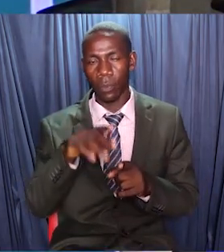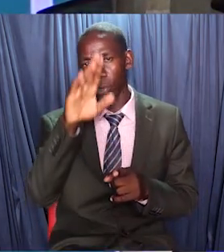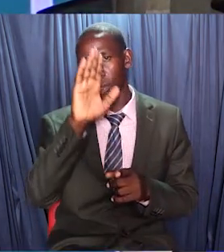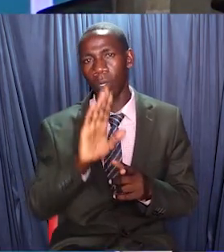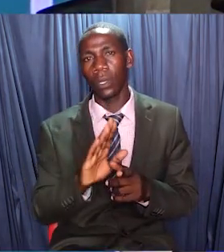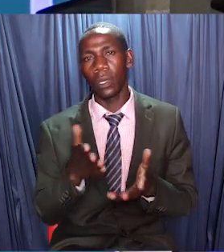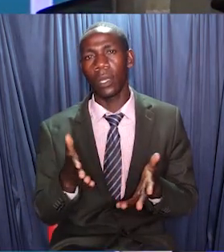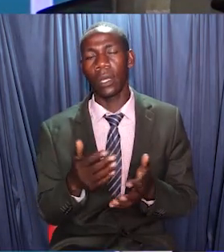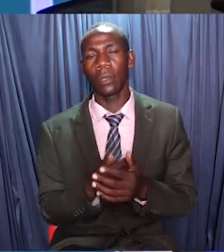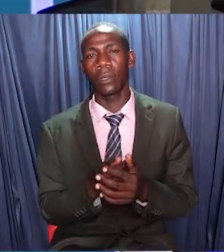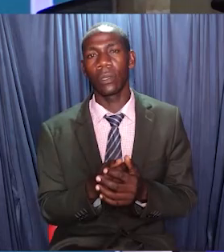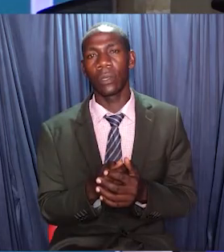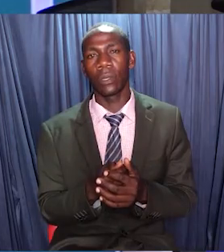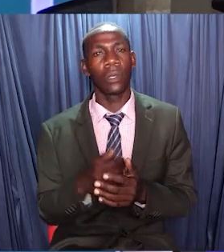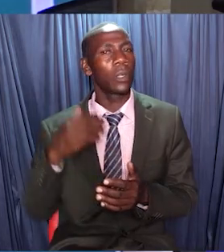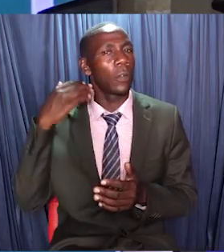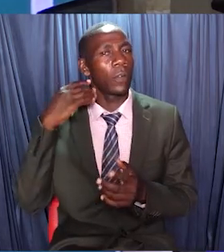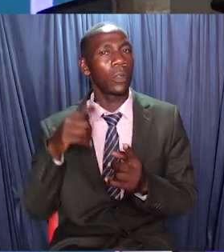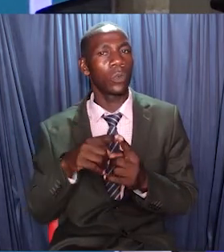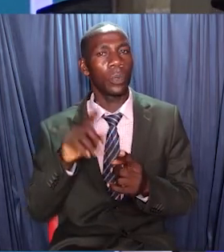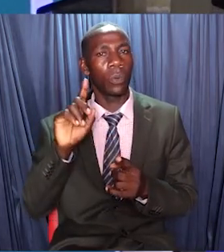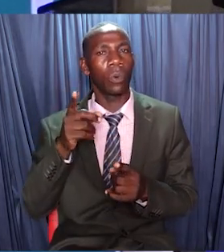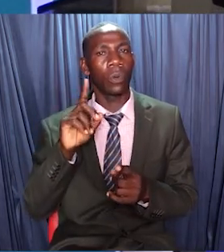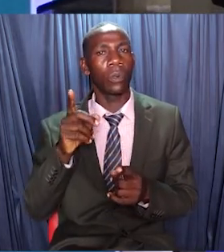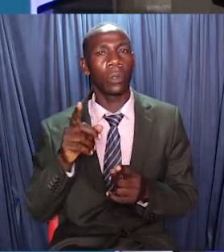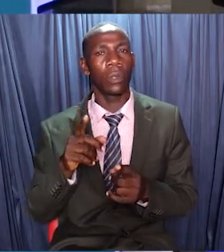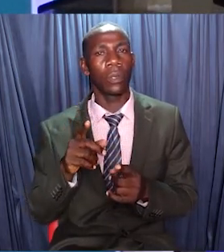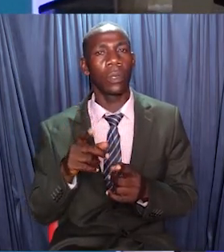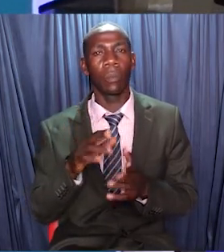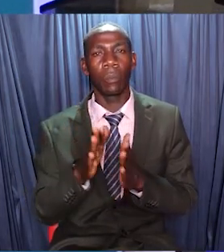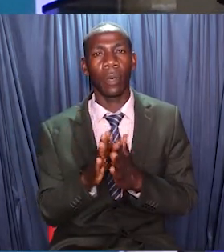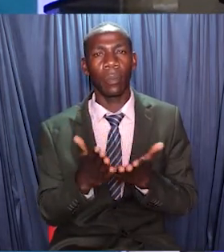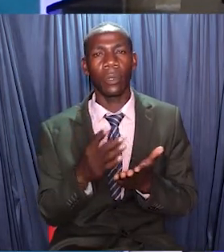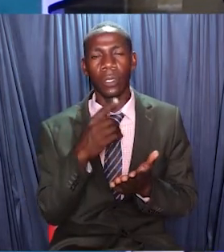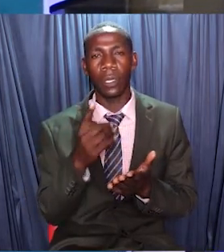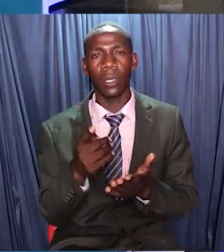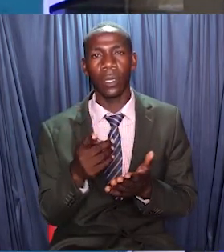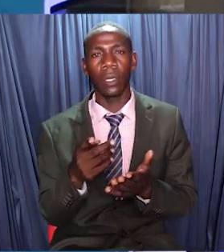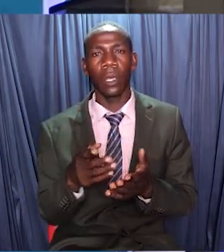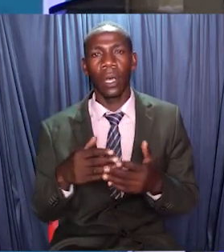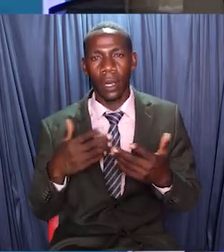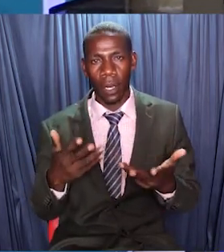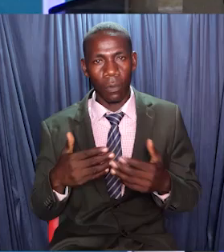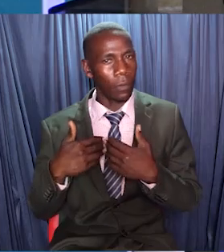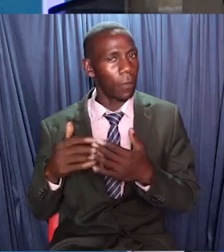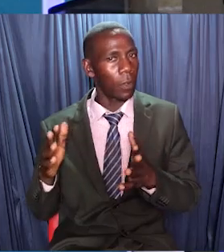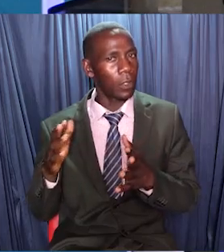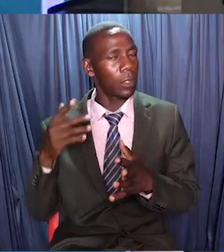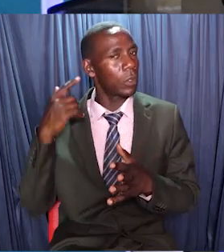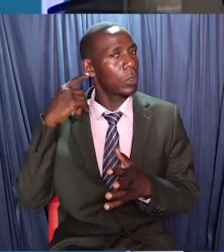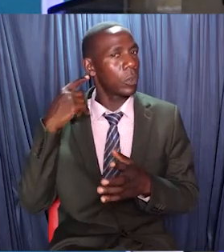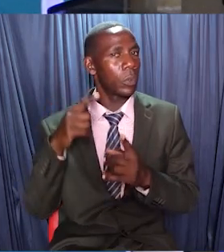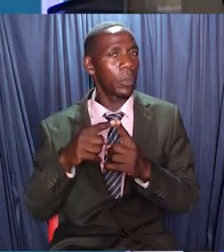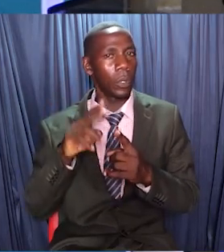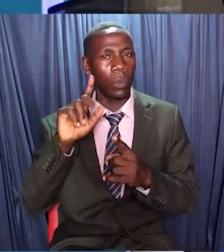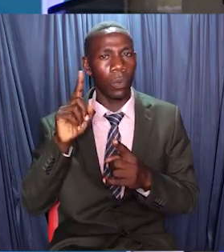God too. Sasa, so then, kwa kukataa kurudiwa, through refusing to be reproved, nasema, the Bible says, sasa ulivyokataa kurudiwa, now once you refuse to be reproved, ambalo